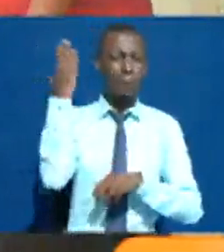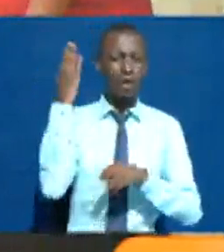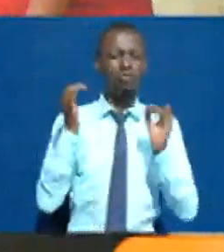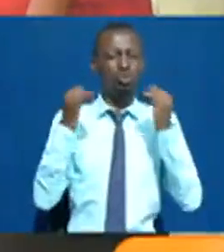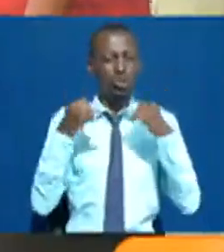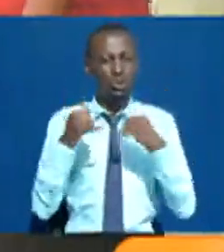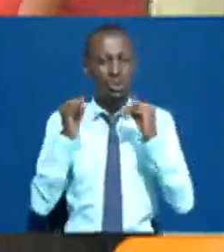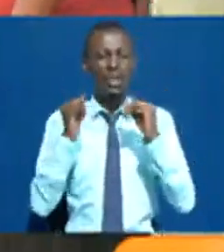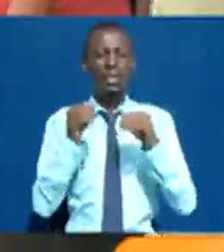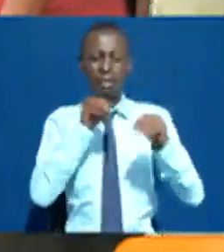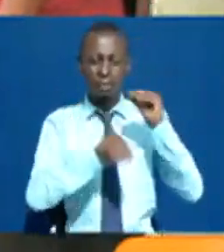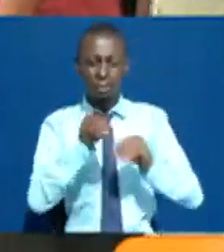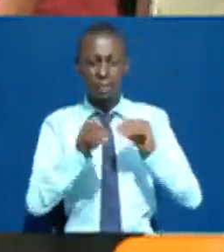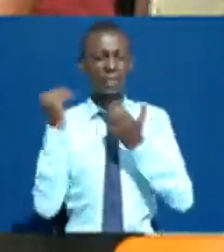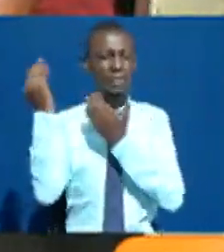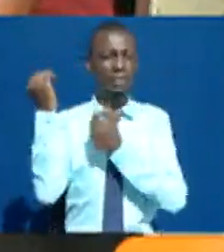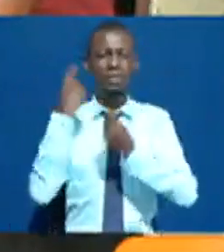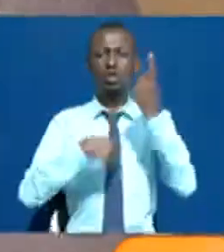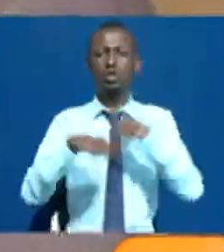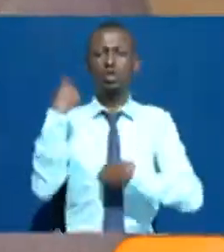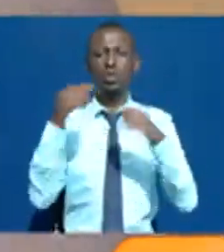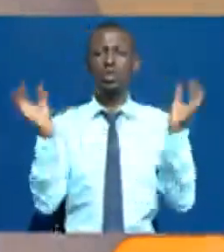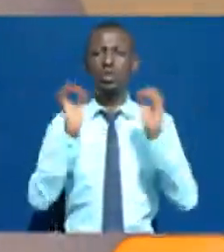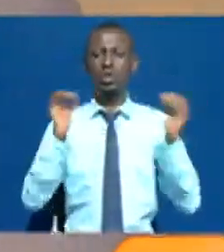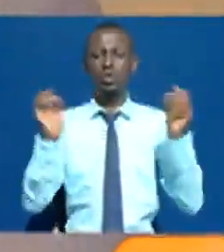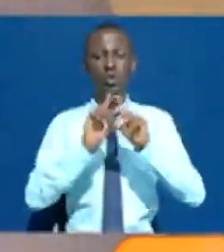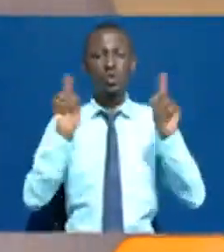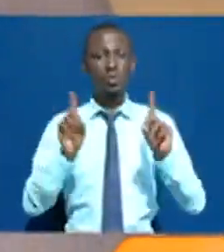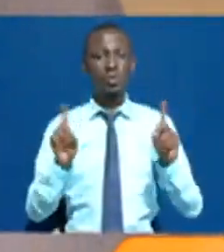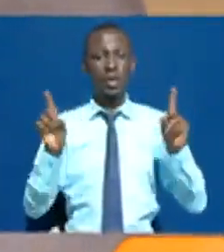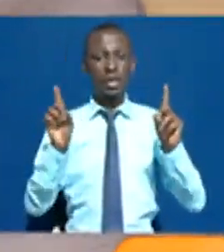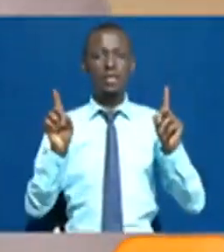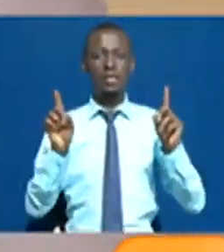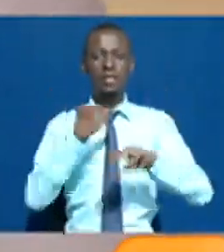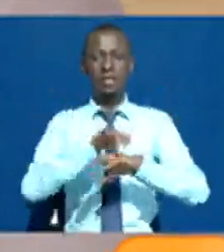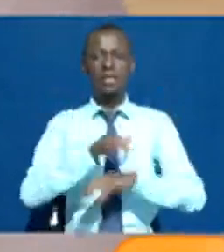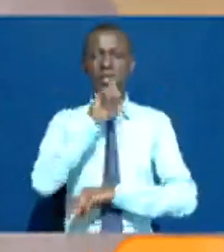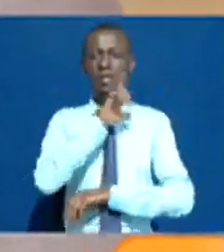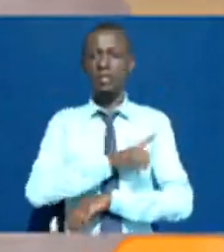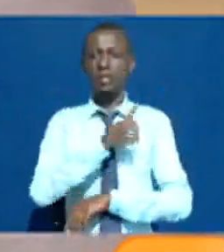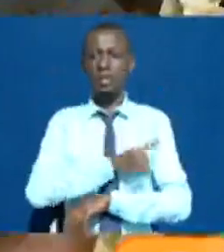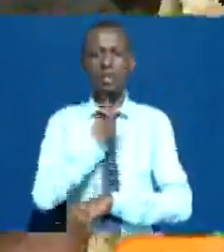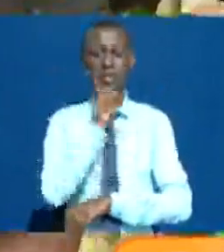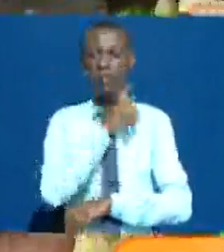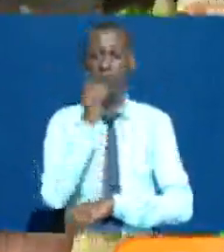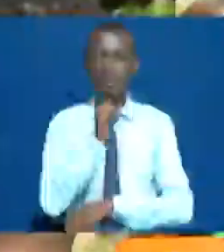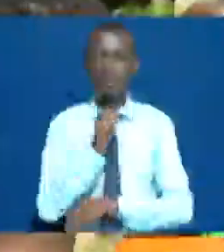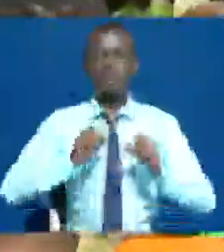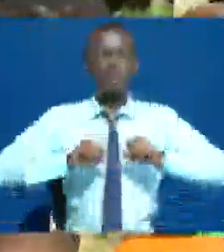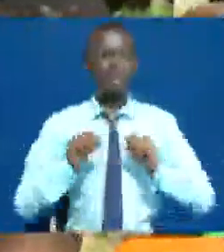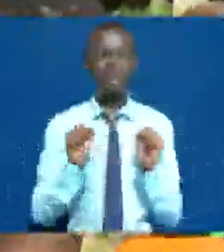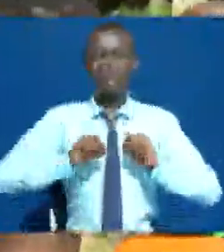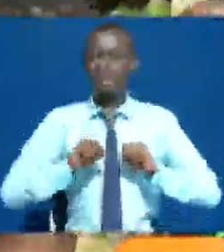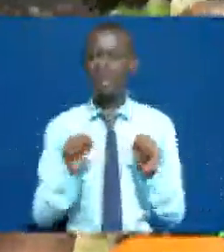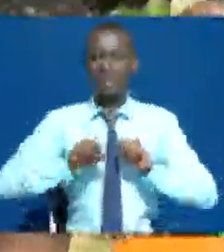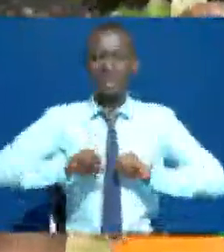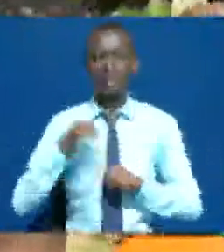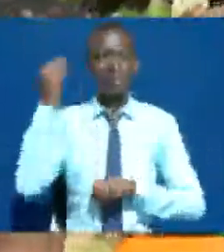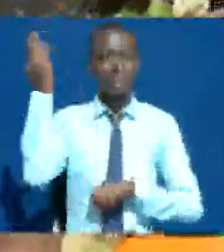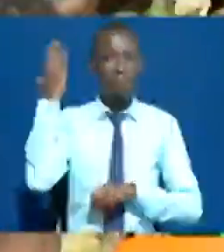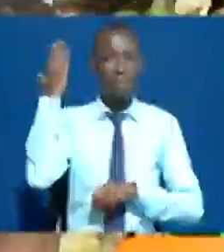bet not expecting to win, but then luck knocked on his door. Nafurahia kabisa. Hizo mbili zenye zimepita siku